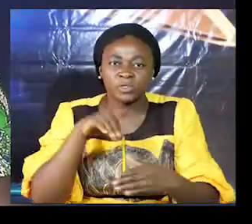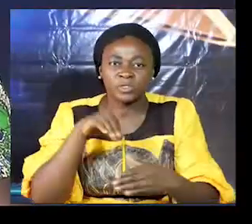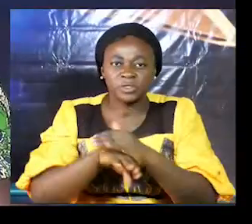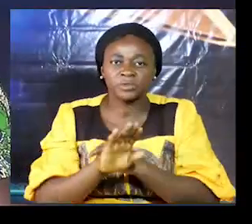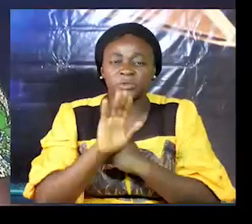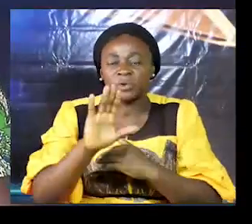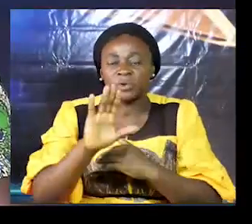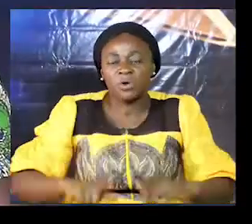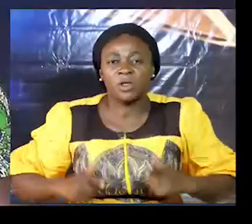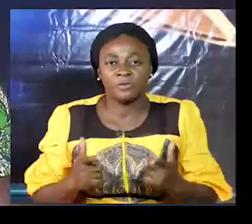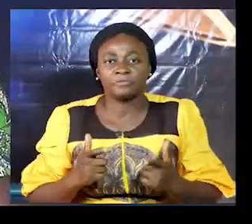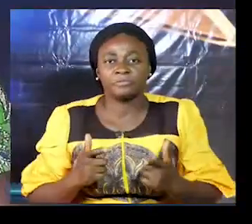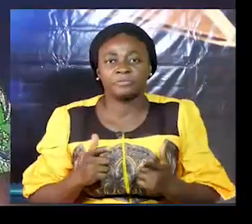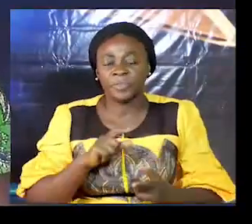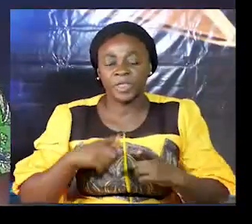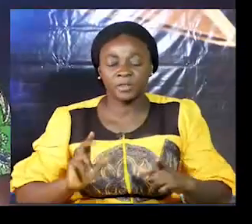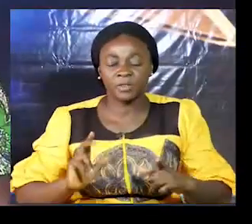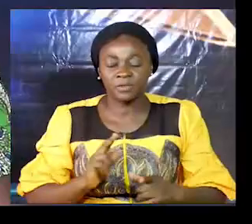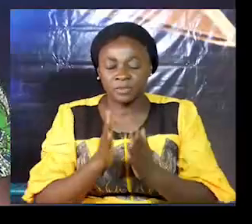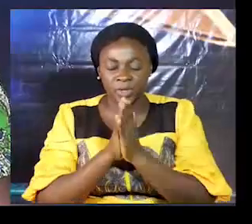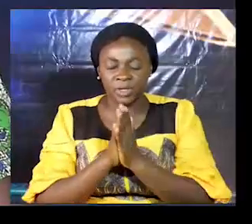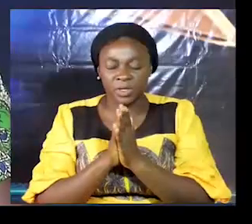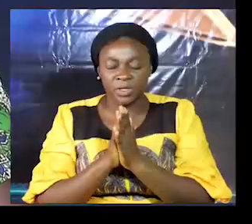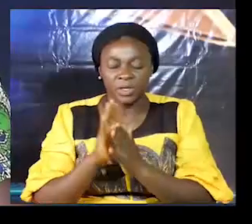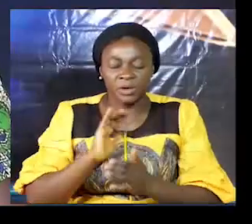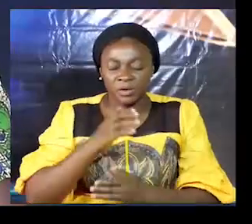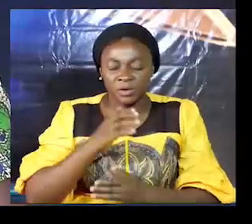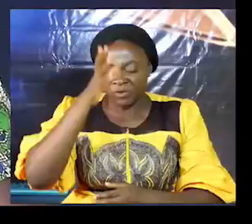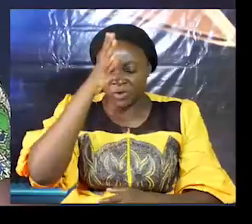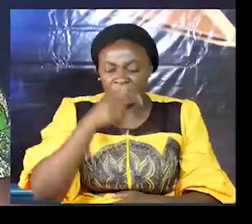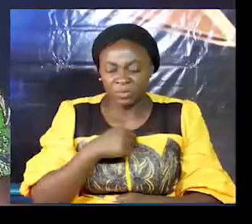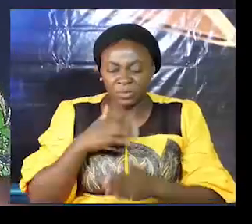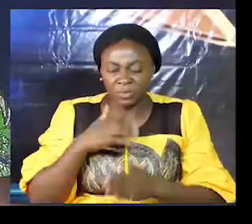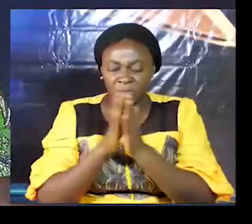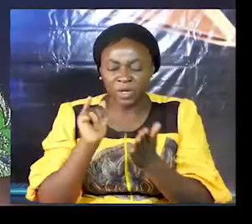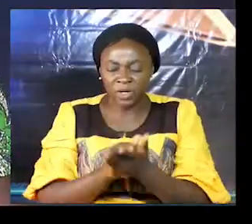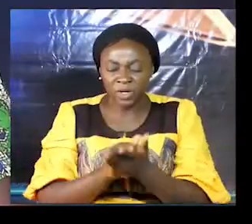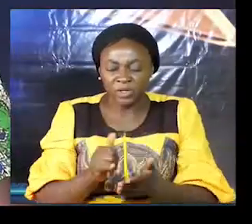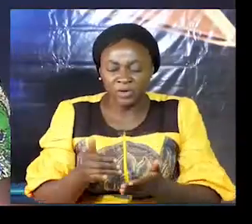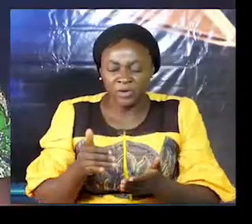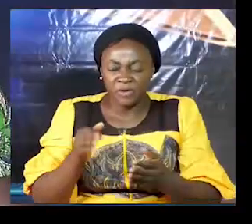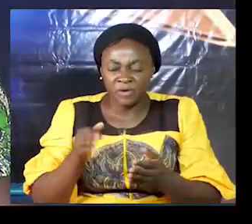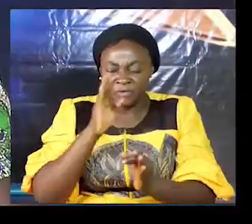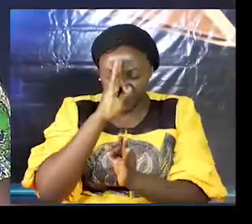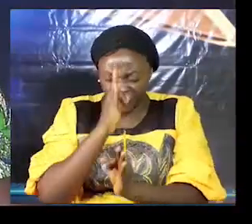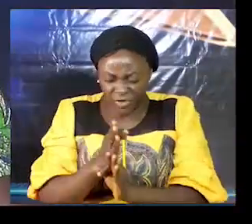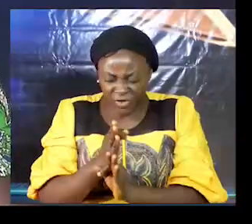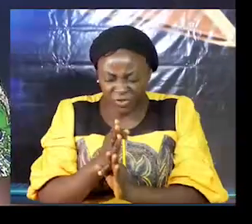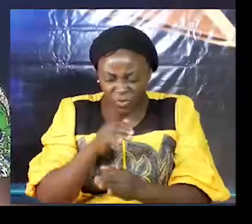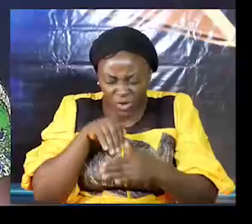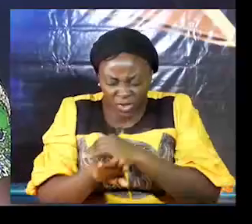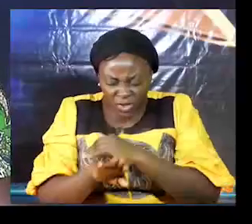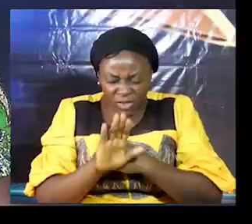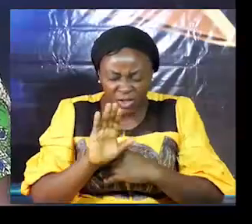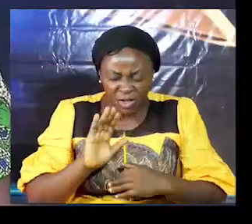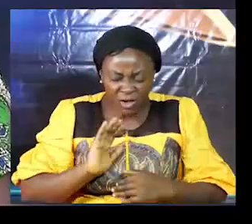for these young ones listening to us. We pray that faith will rise in their hearts to break up relationships that have been arranged